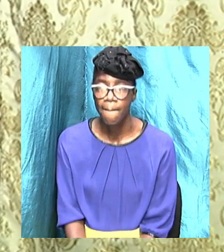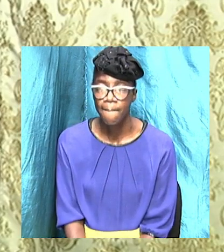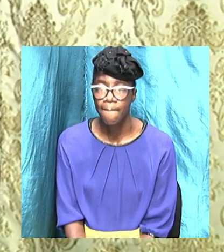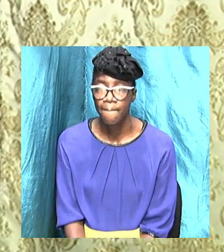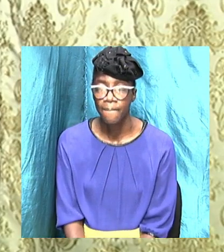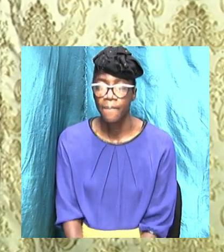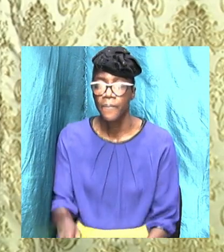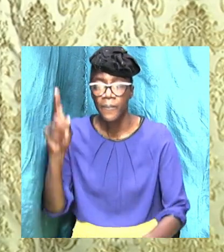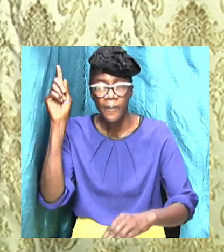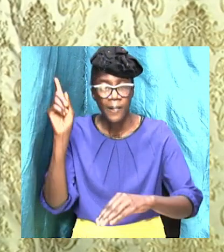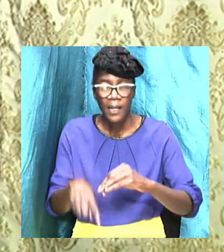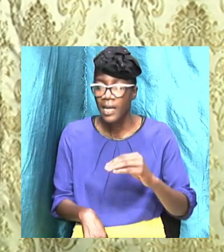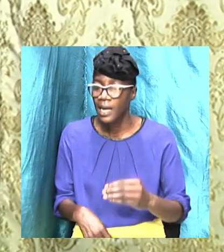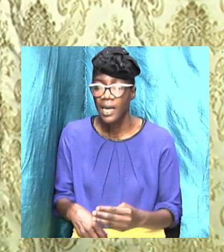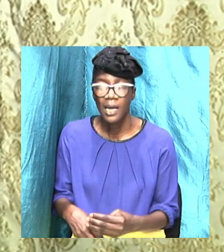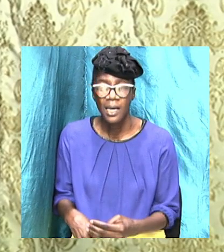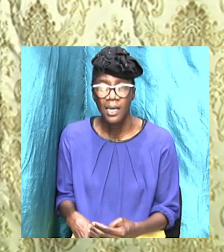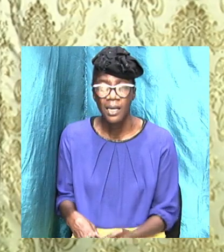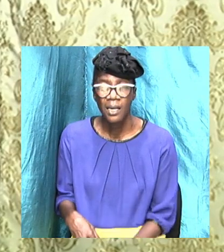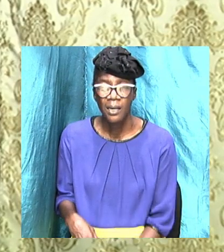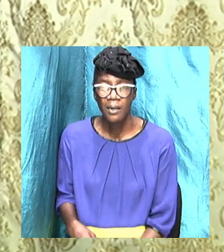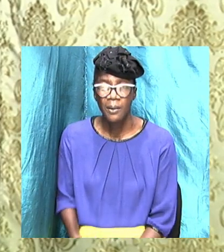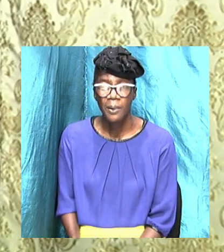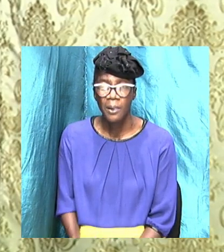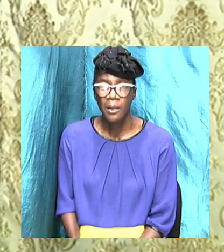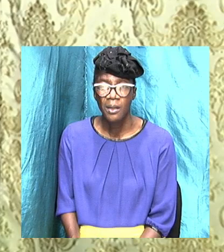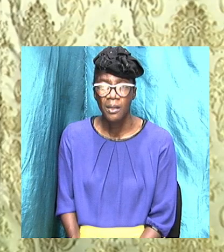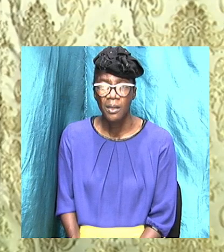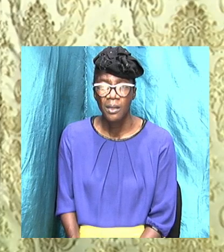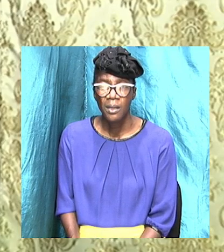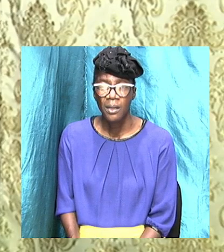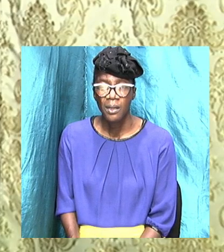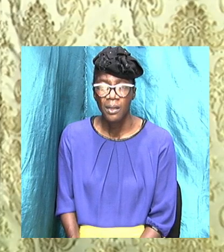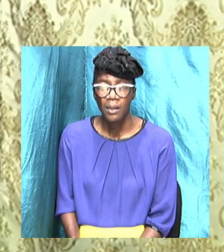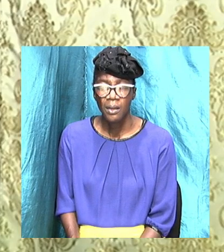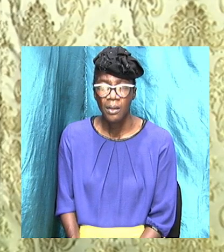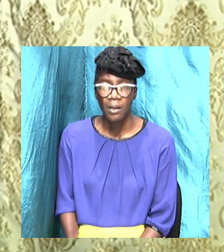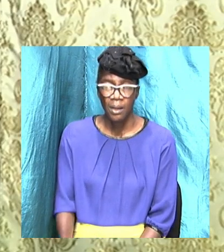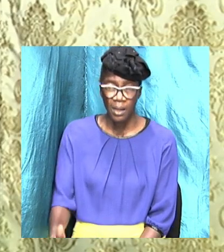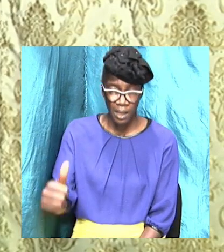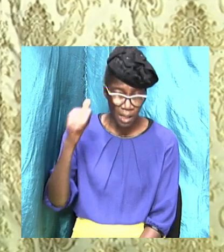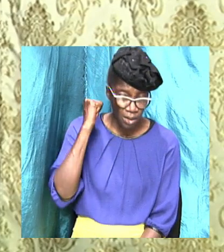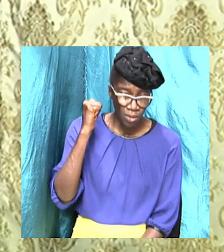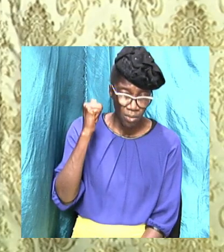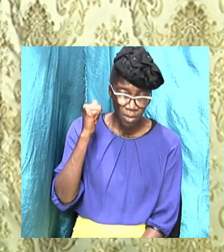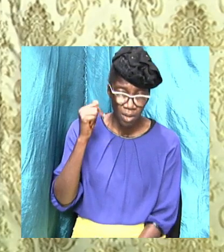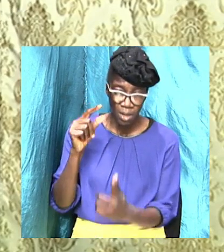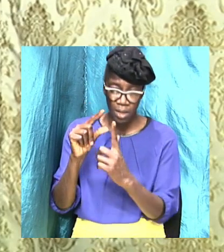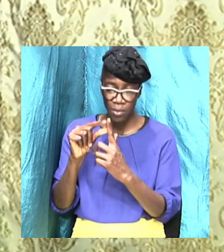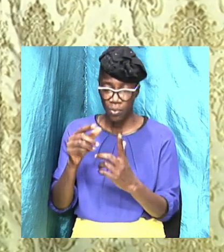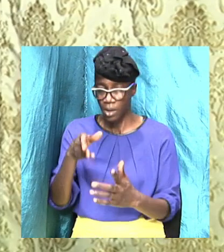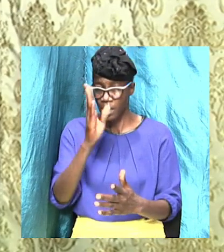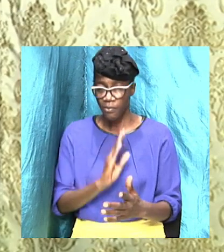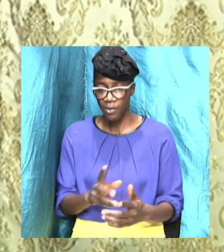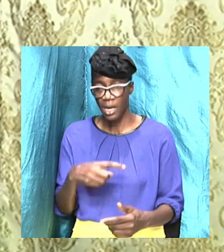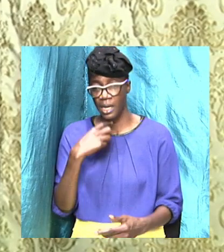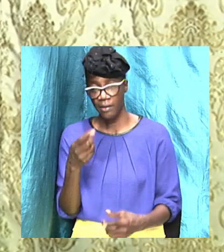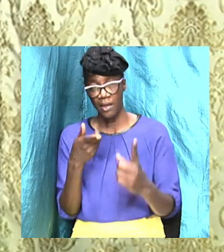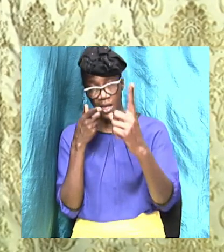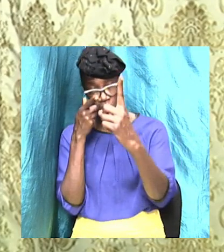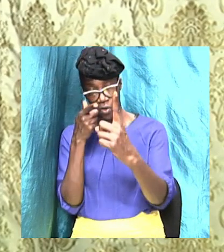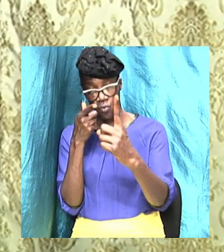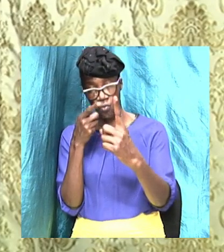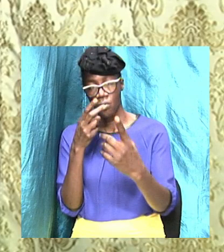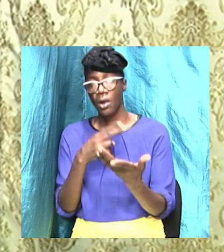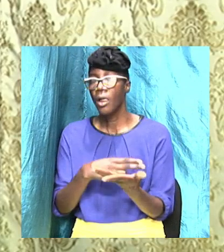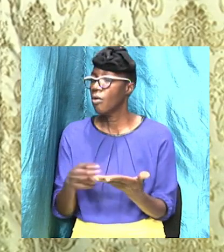You cannot knowingly be violating the word of God and say that you are holy. It